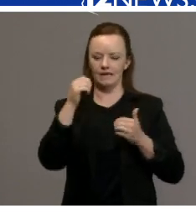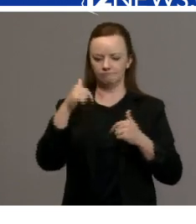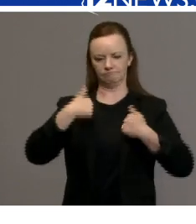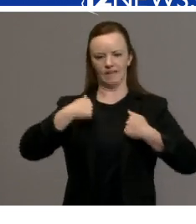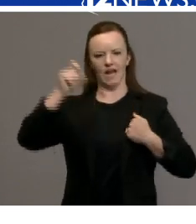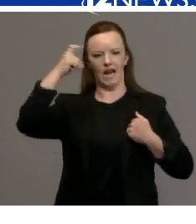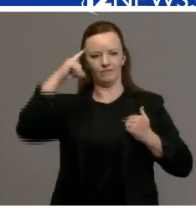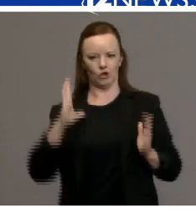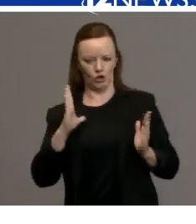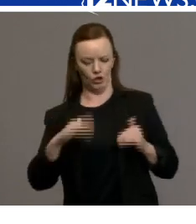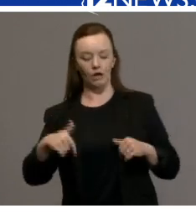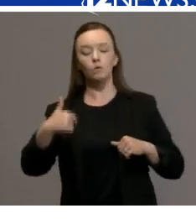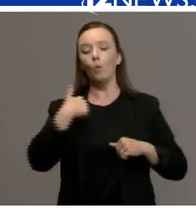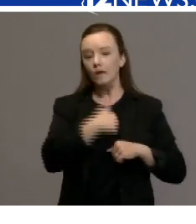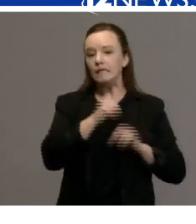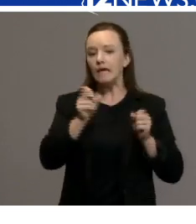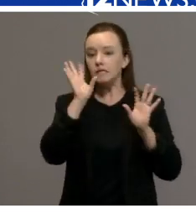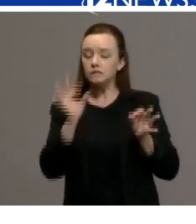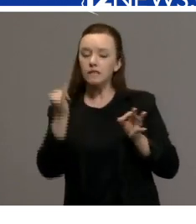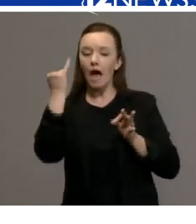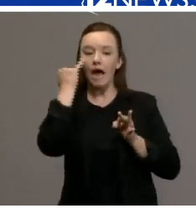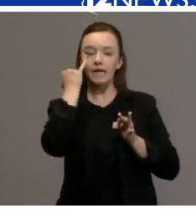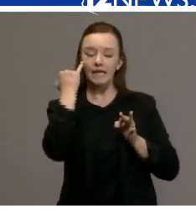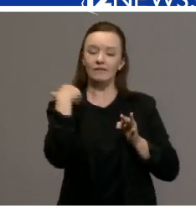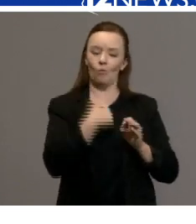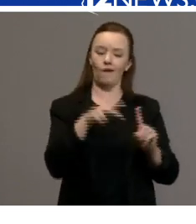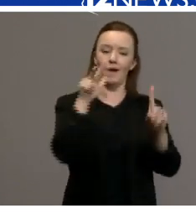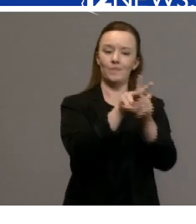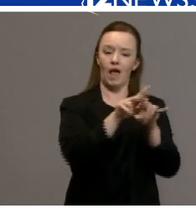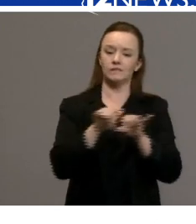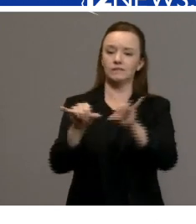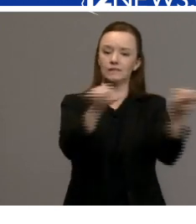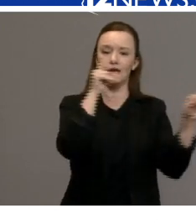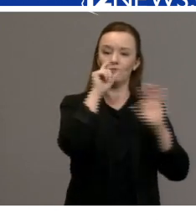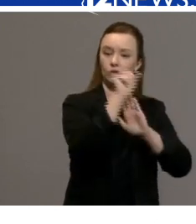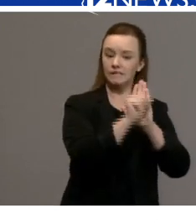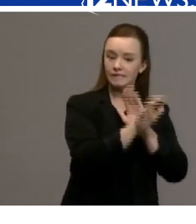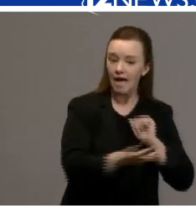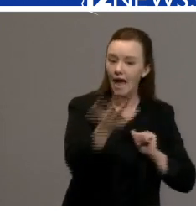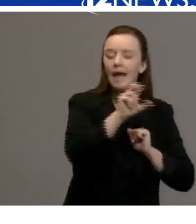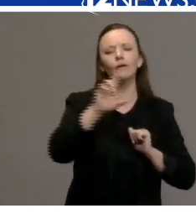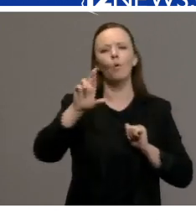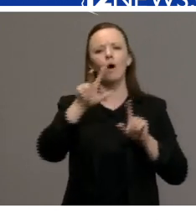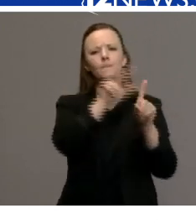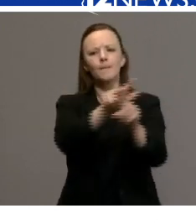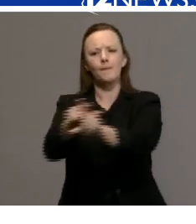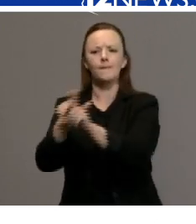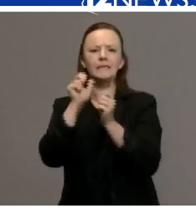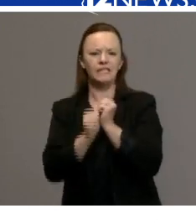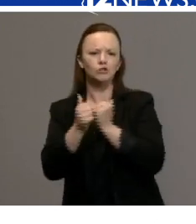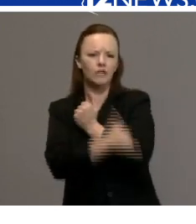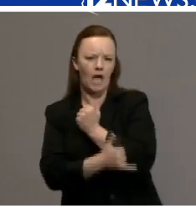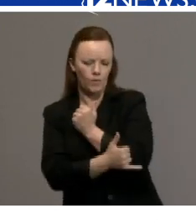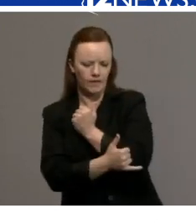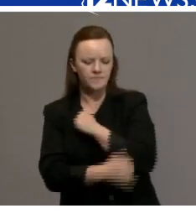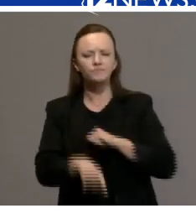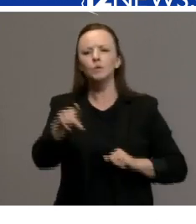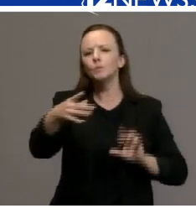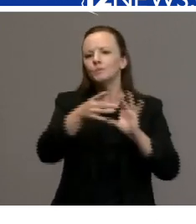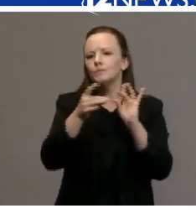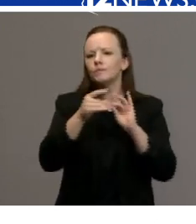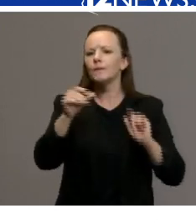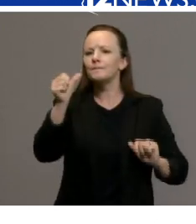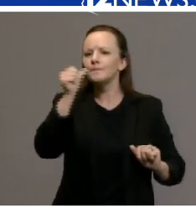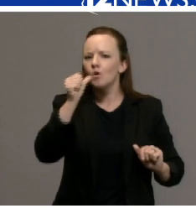are looking, when you say, you use the word a bar or a pub or